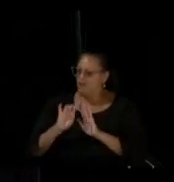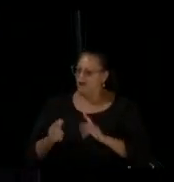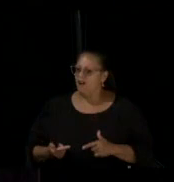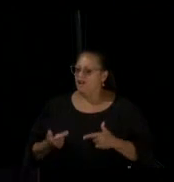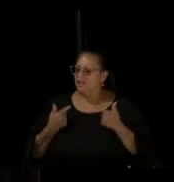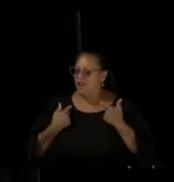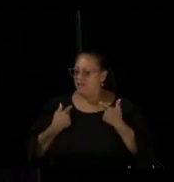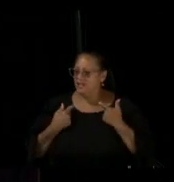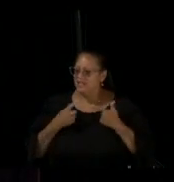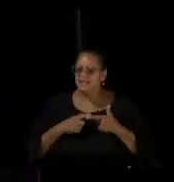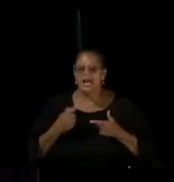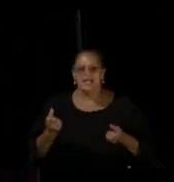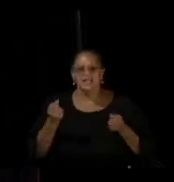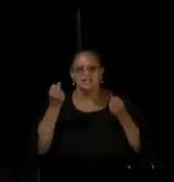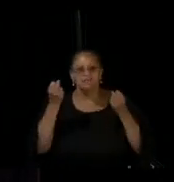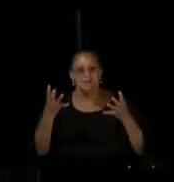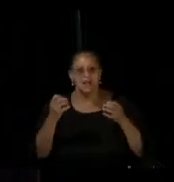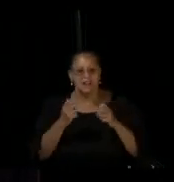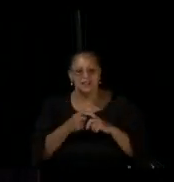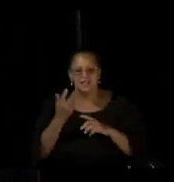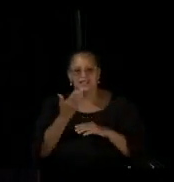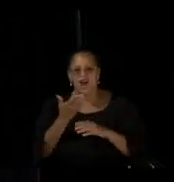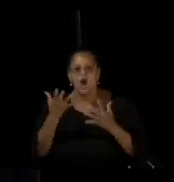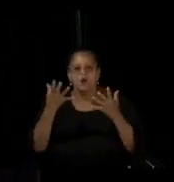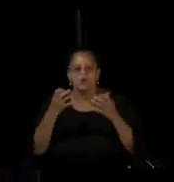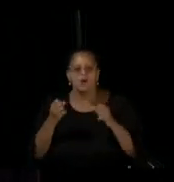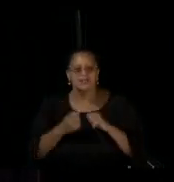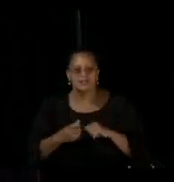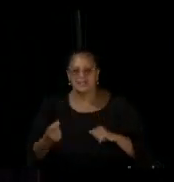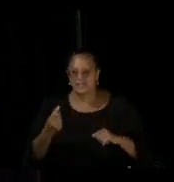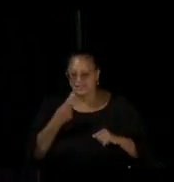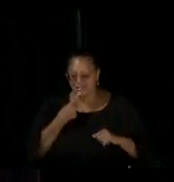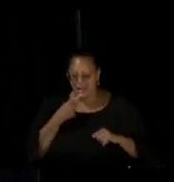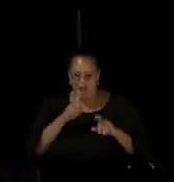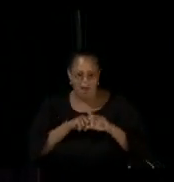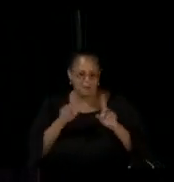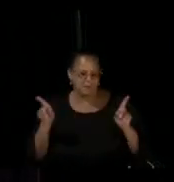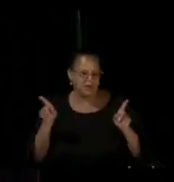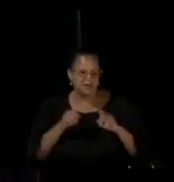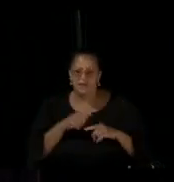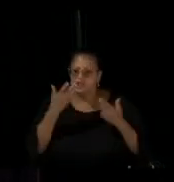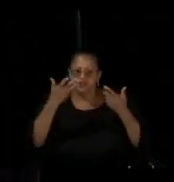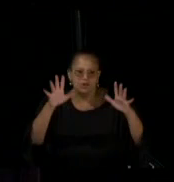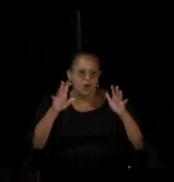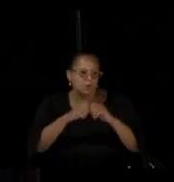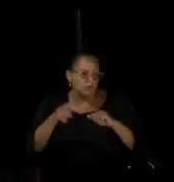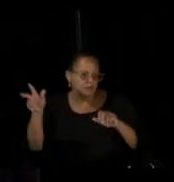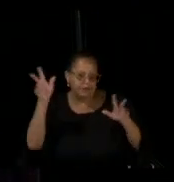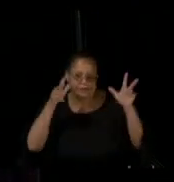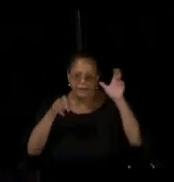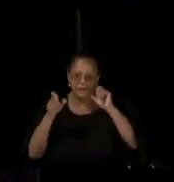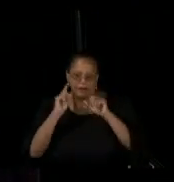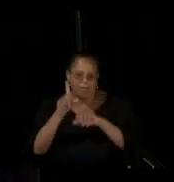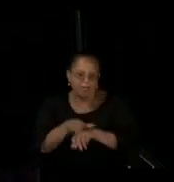There's a lot I want to say, but I know you do not want to hear a long